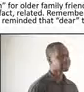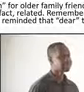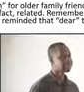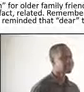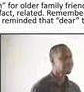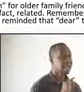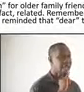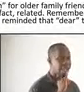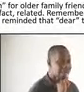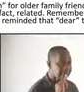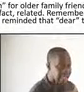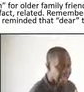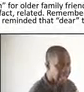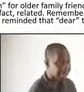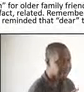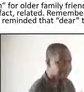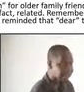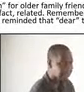dear